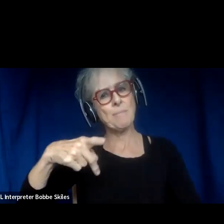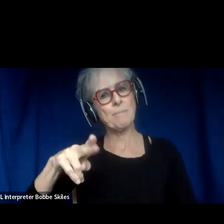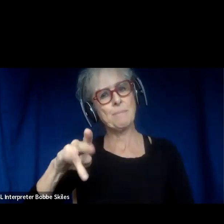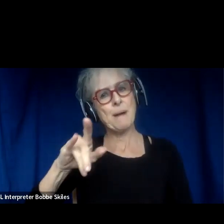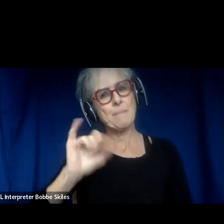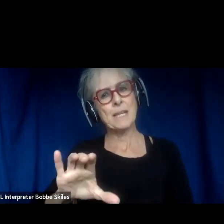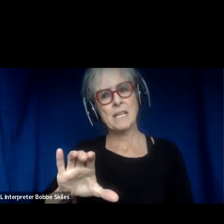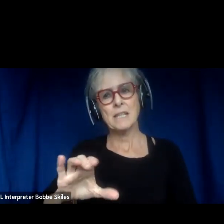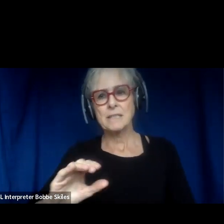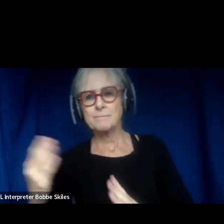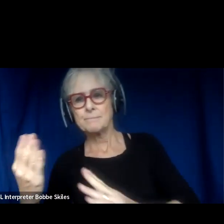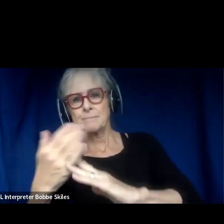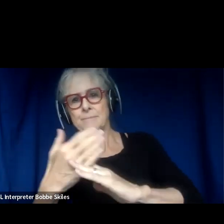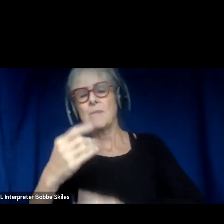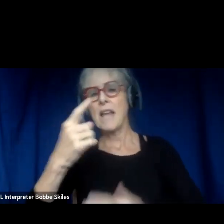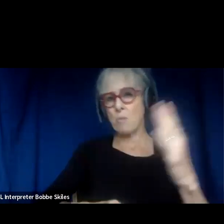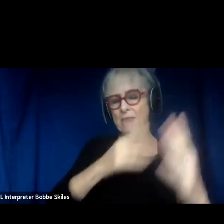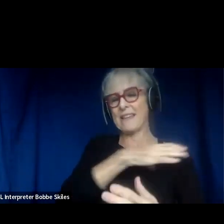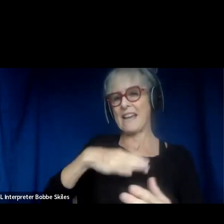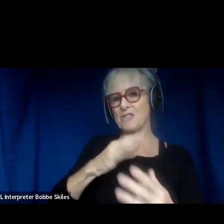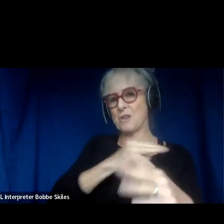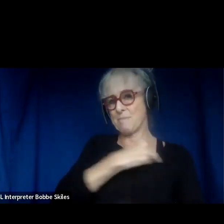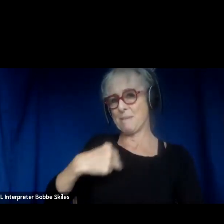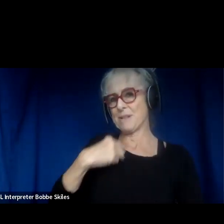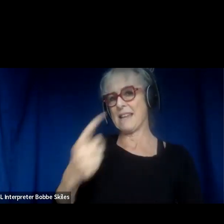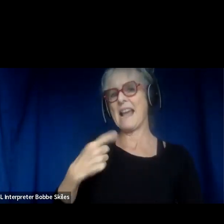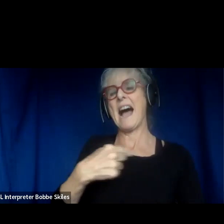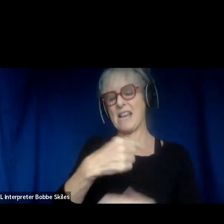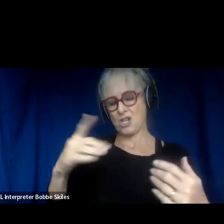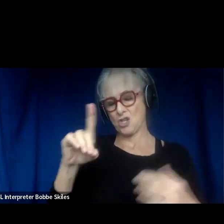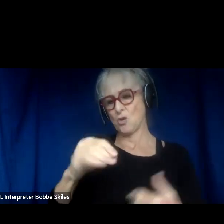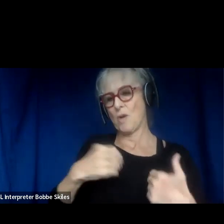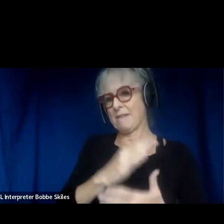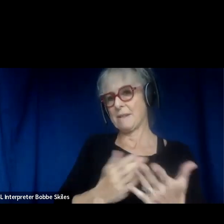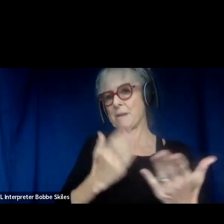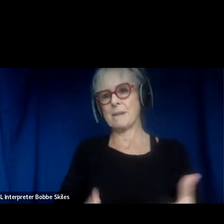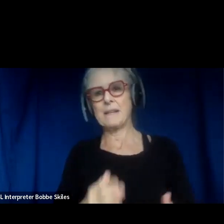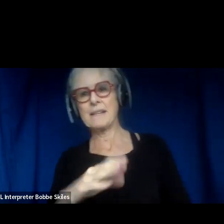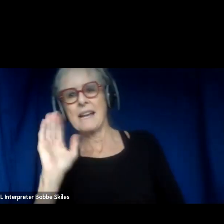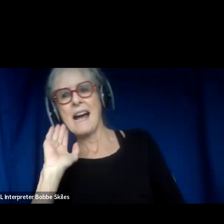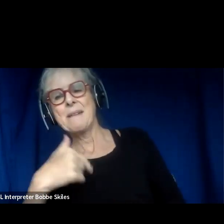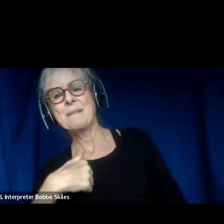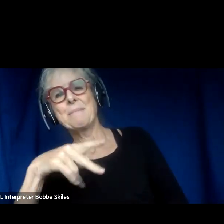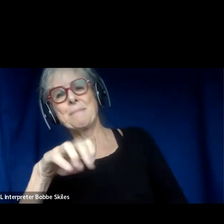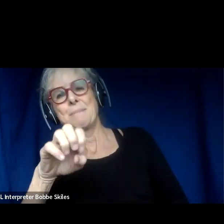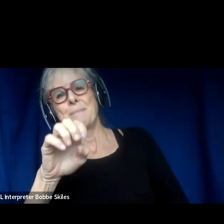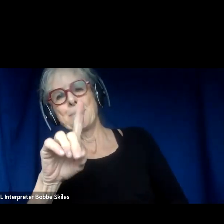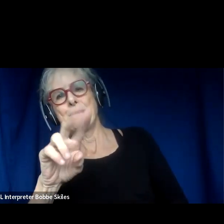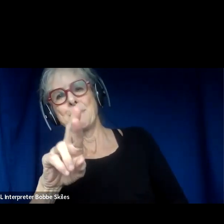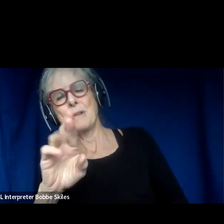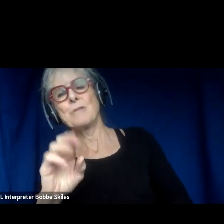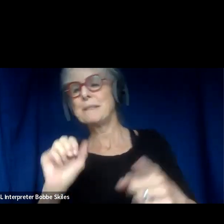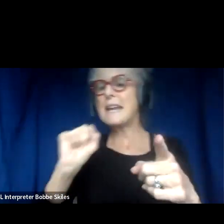Mr. from Carruthers, the public and what the council members have to say, I have some recommendations for you. Mr. Carruthers, this is Pedro. So Yes, sir, Mr.